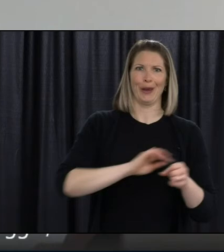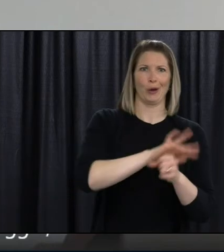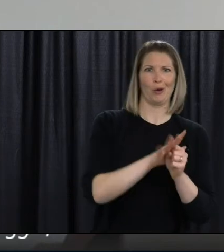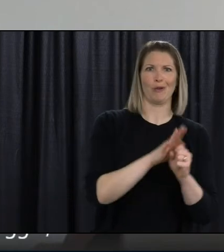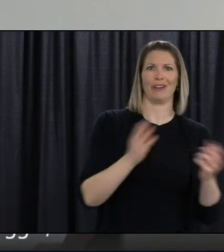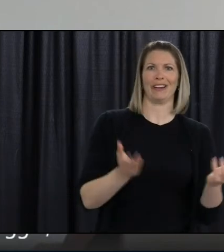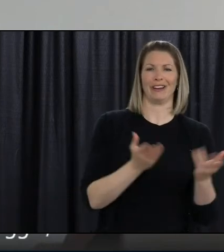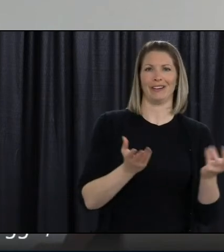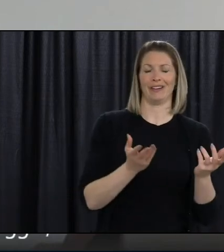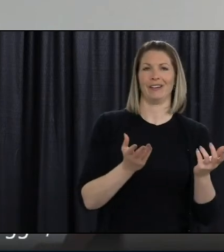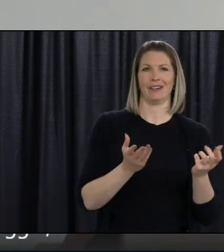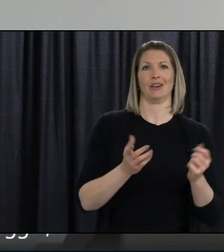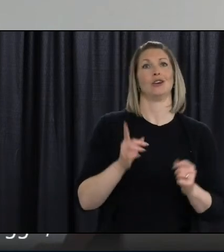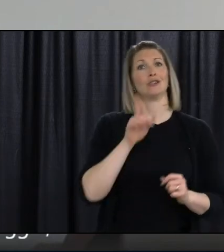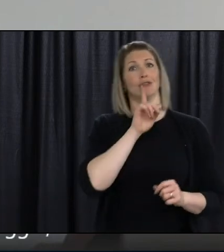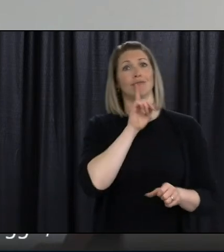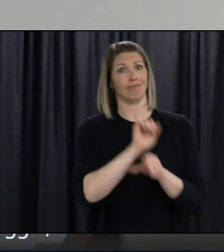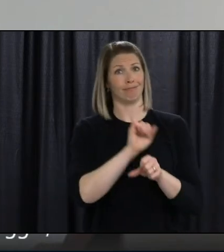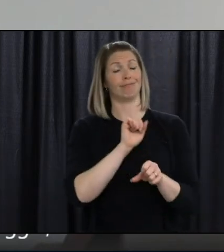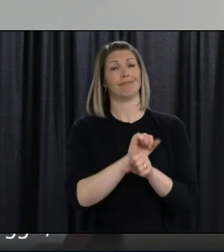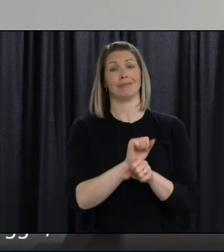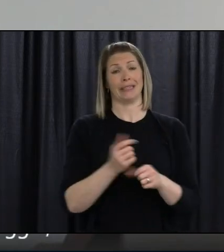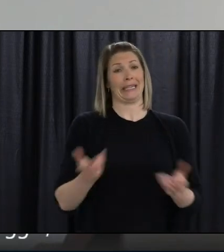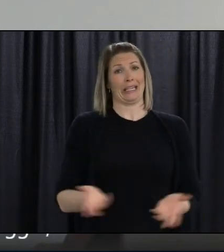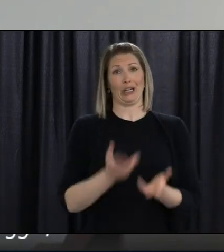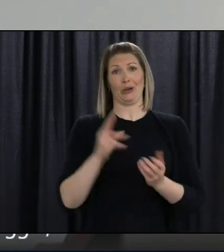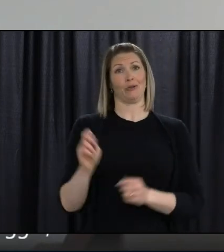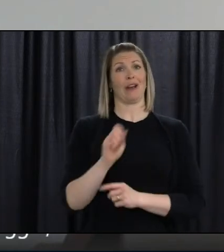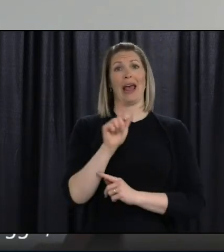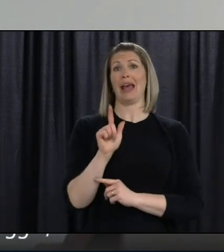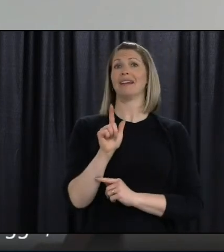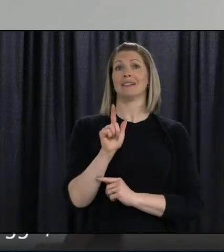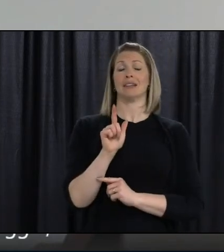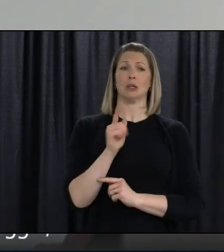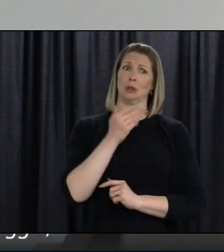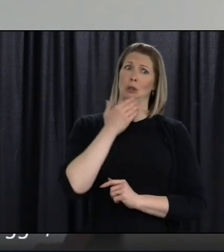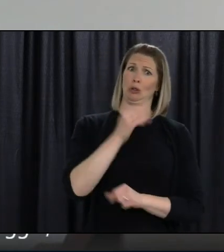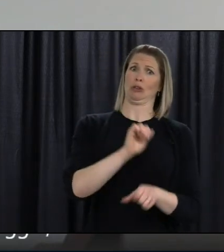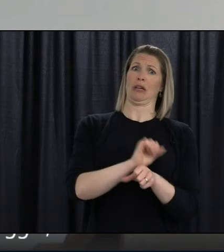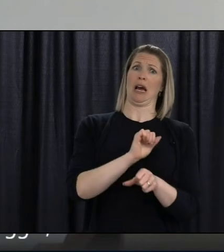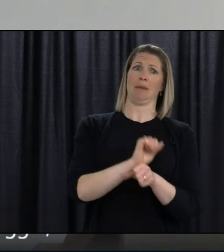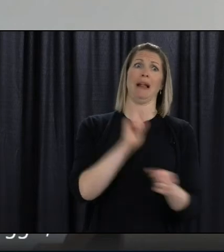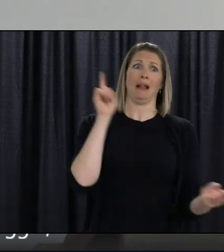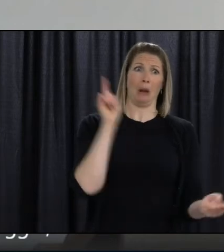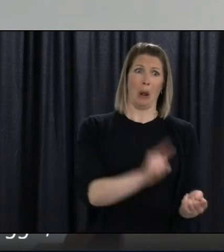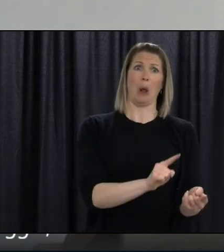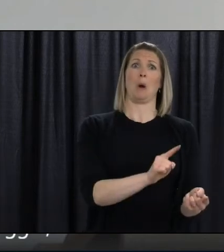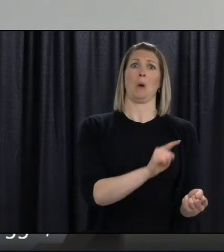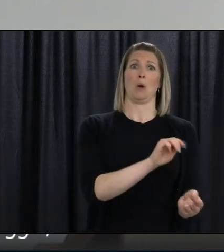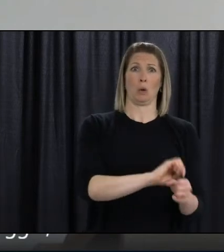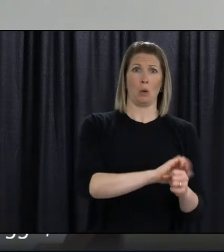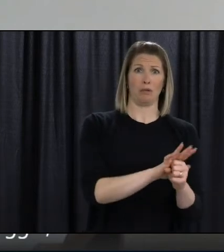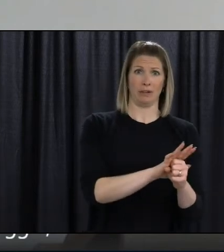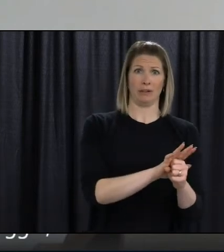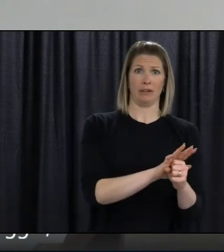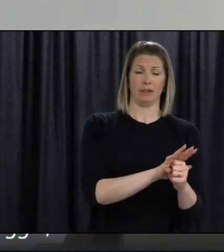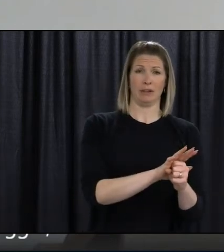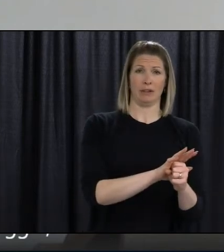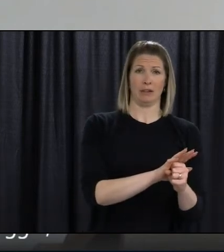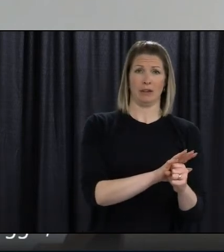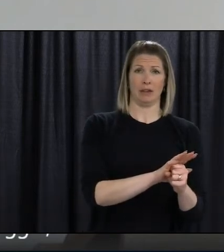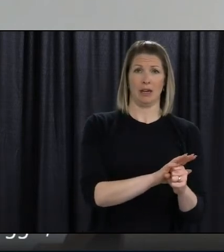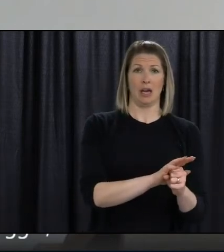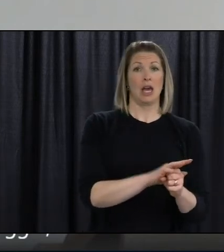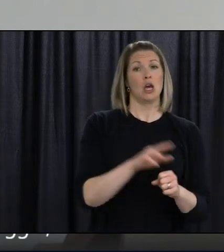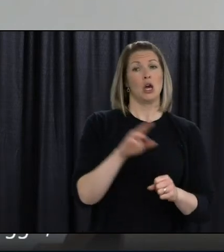Dr. Fisman in the House of Commons Select Committee. From a public health point of view, Newfoundland and Labrador was fast